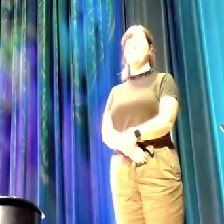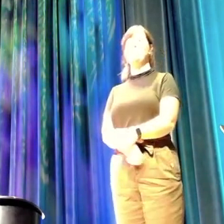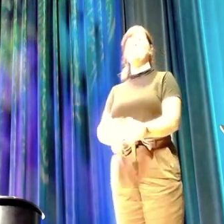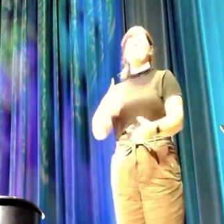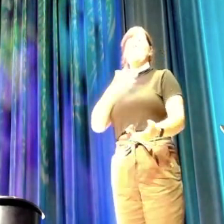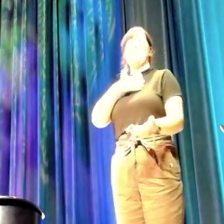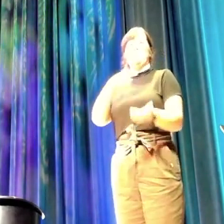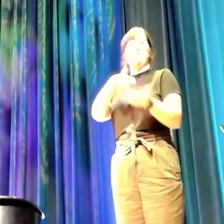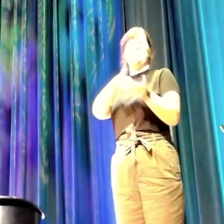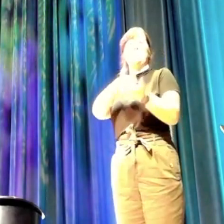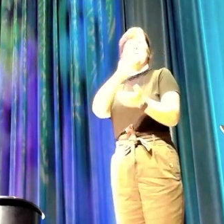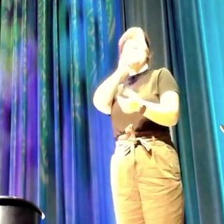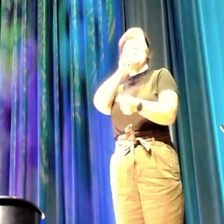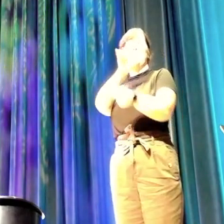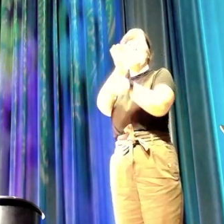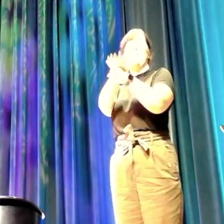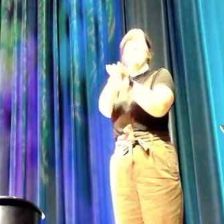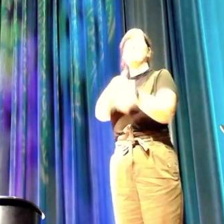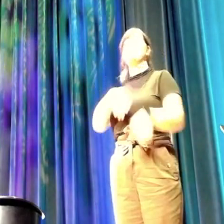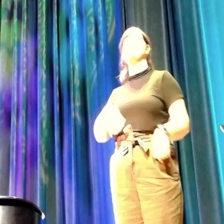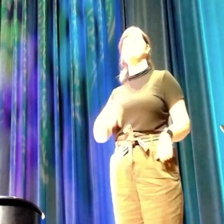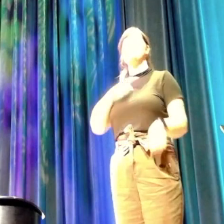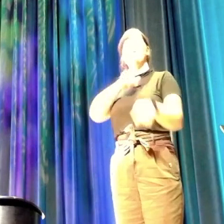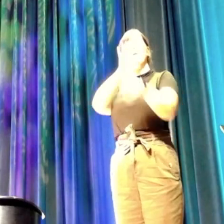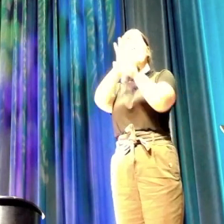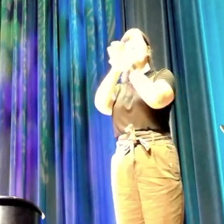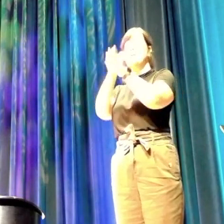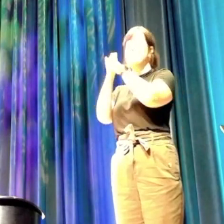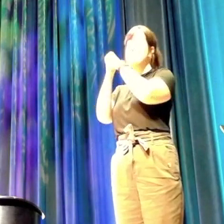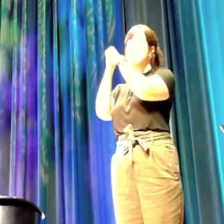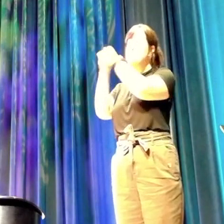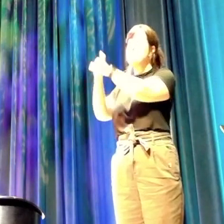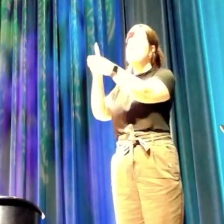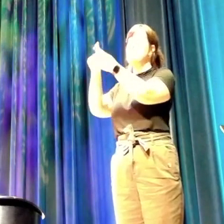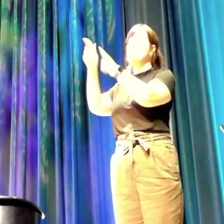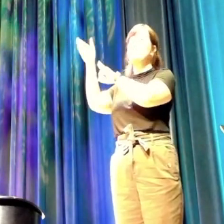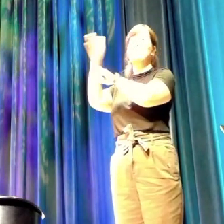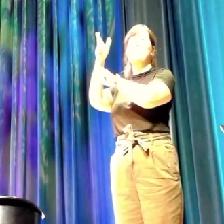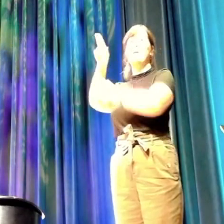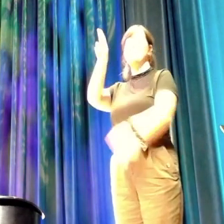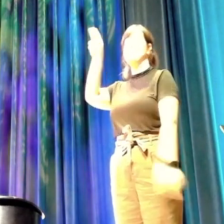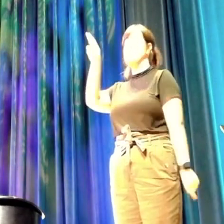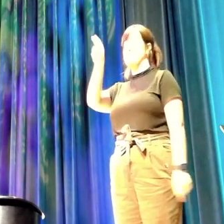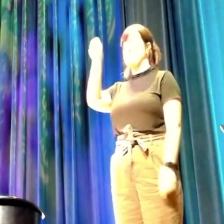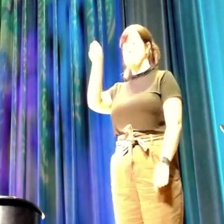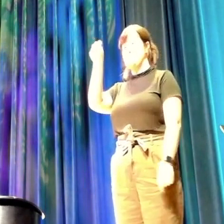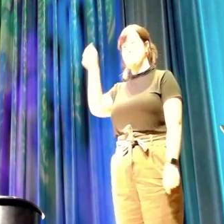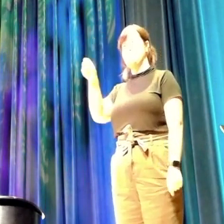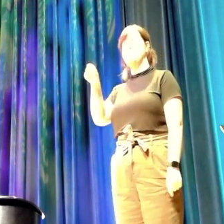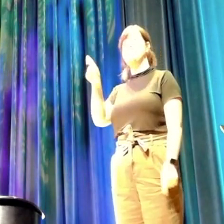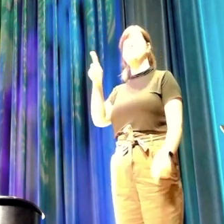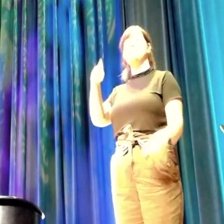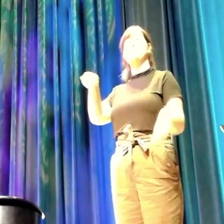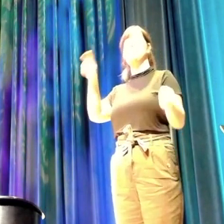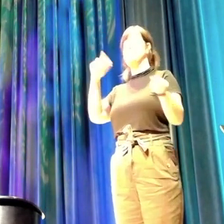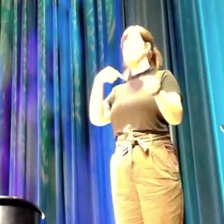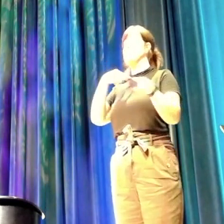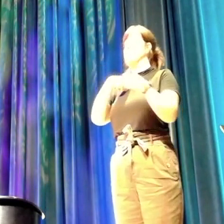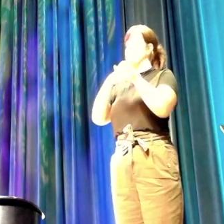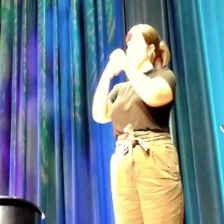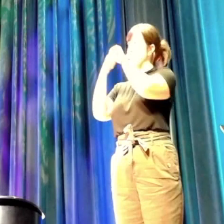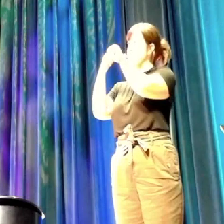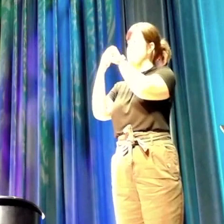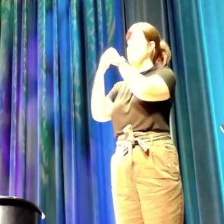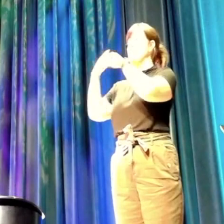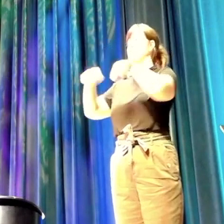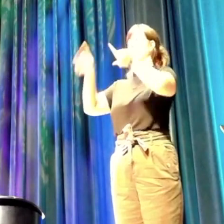Please stand for the pledge. I pledge allegiance to the flag of the United States of America, and to